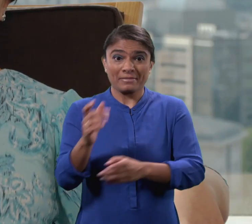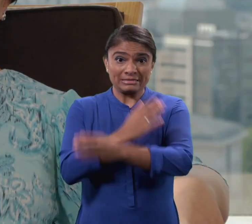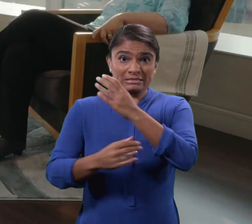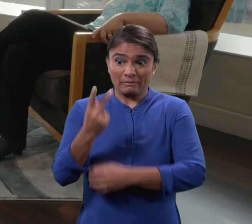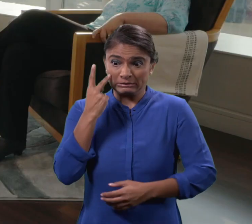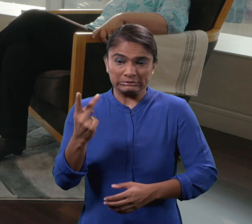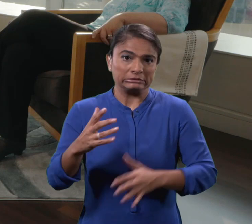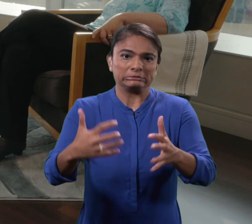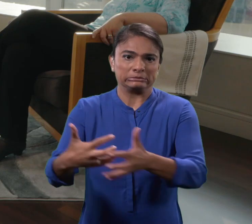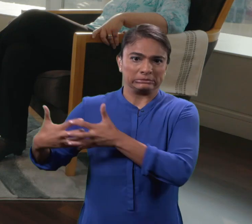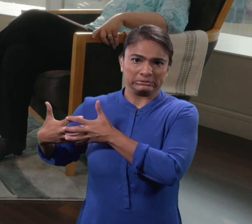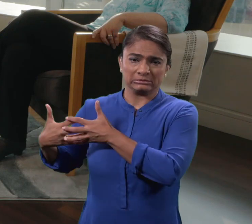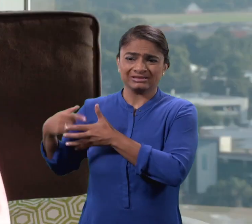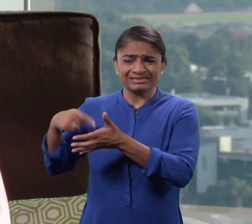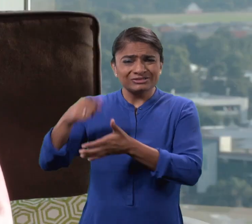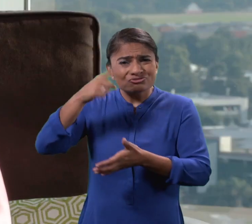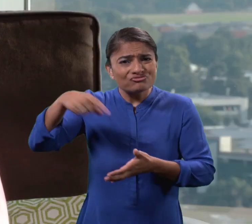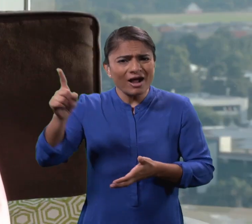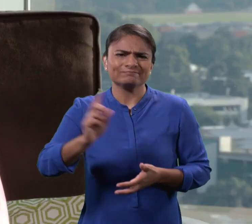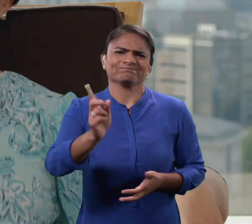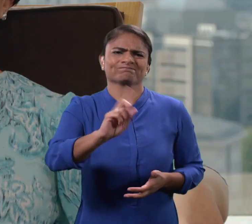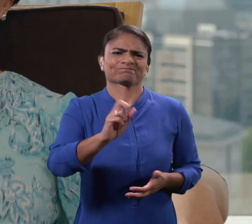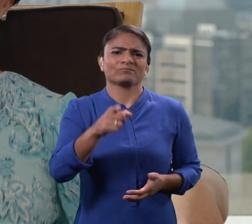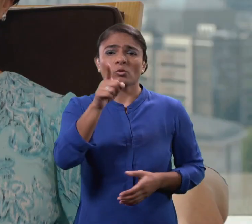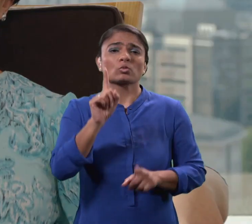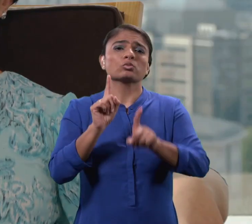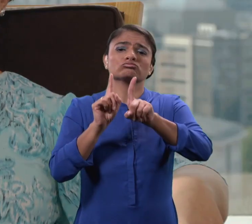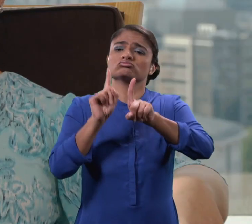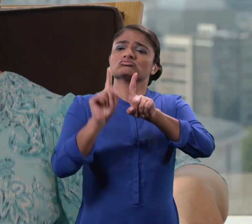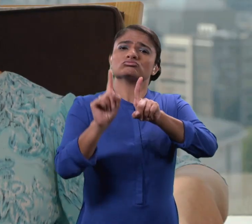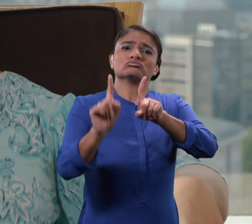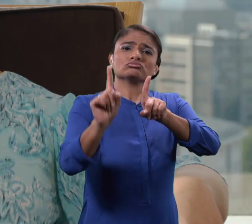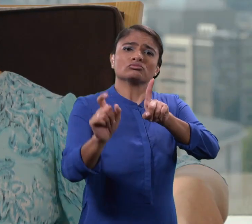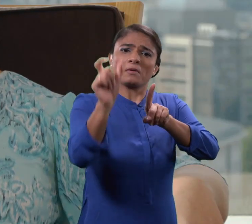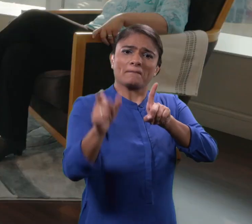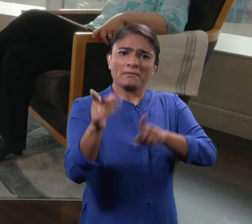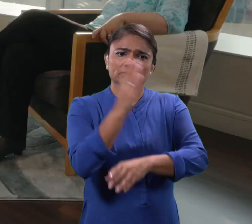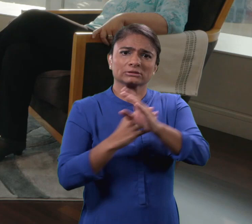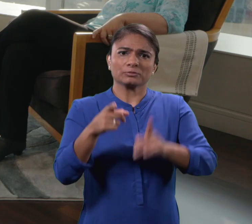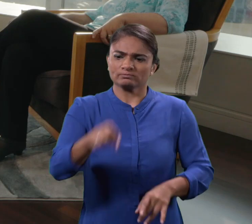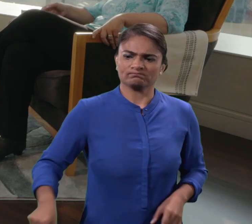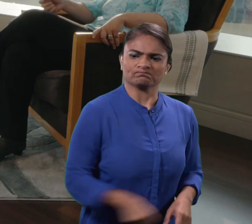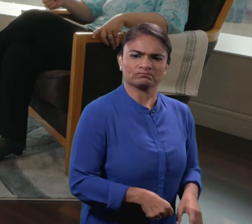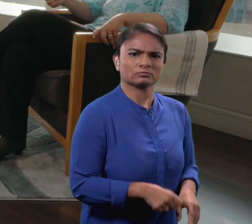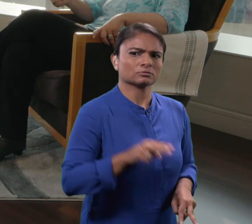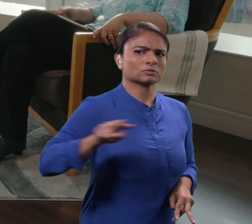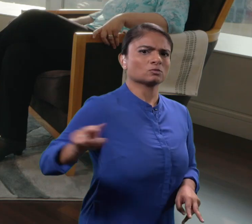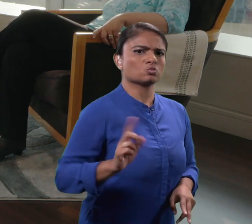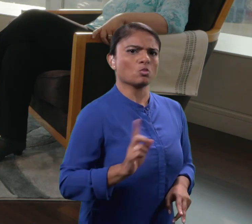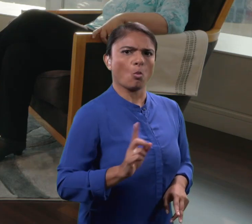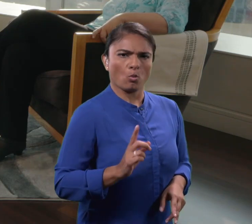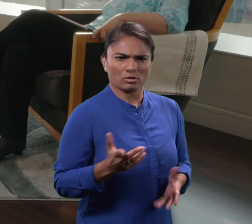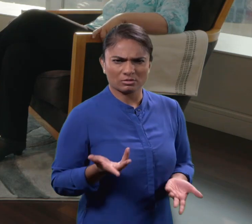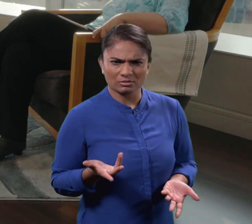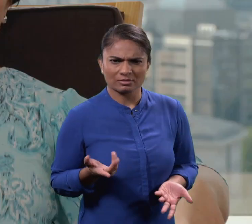their children. I think it's not right to do so. If you walk past a person with a disability and you pull your child away